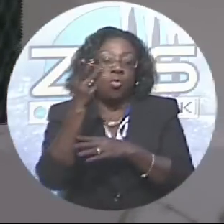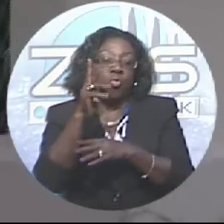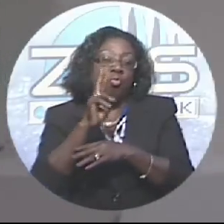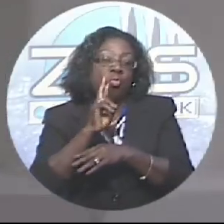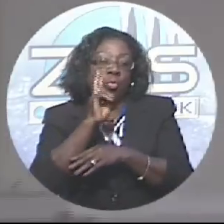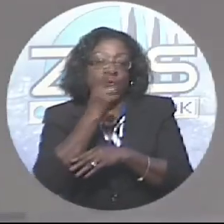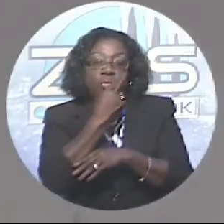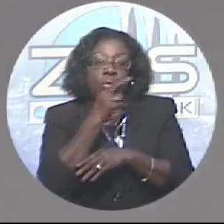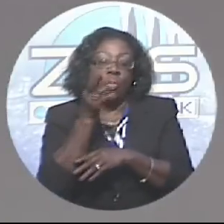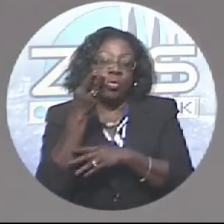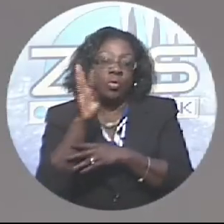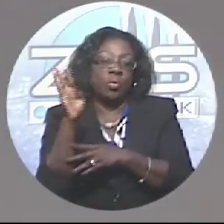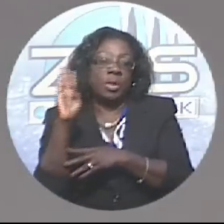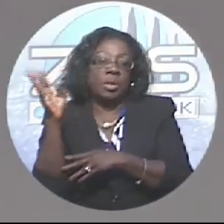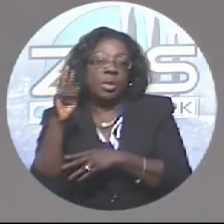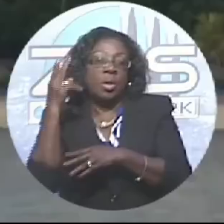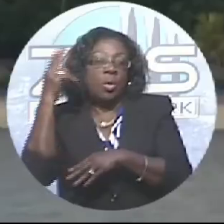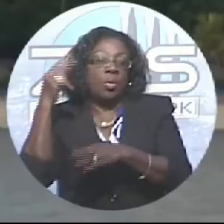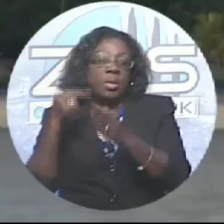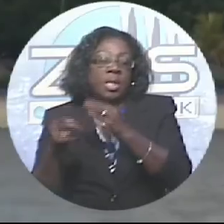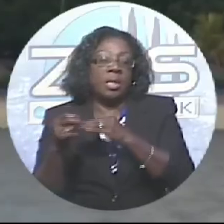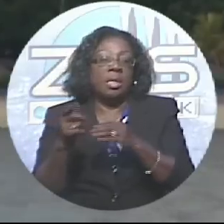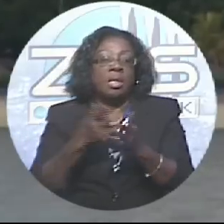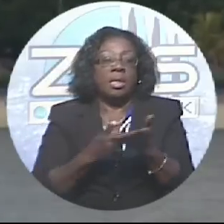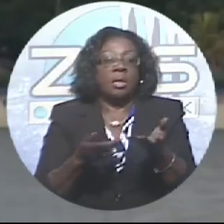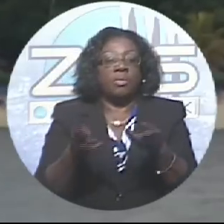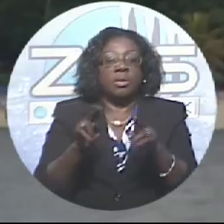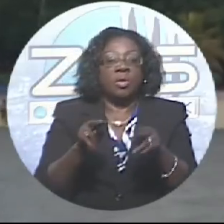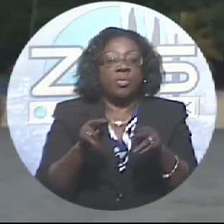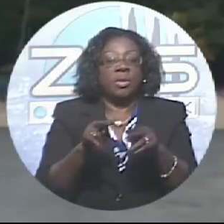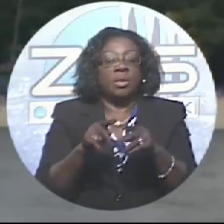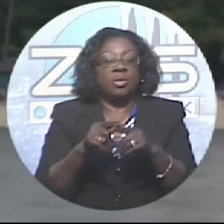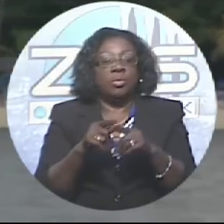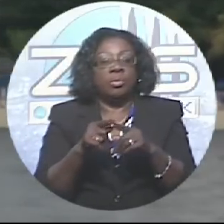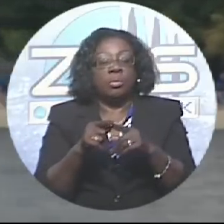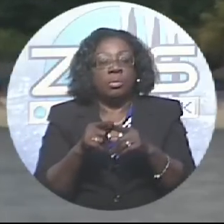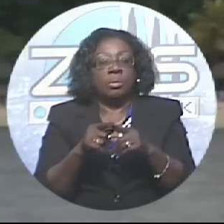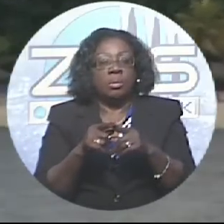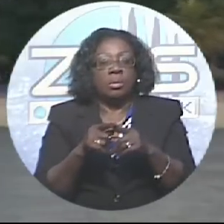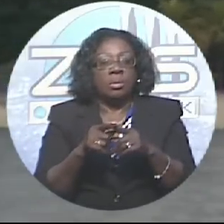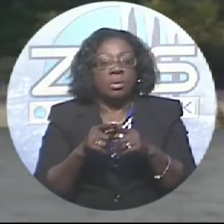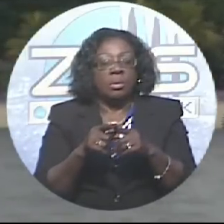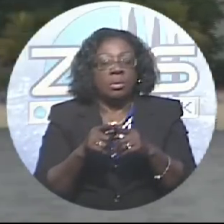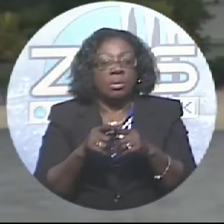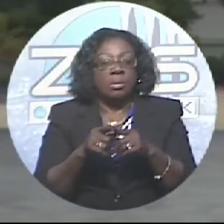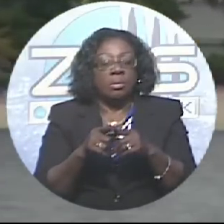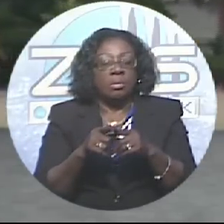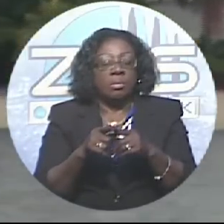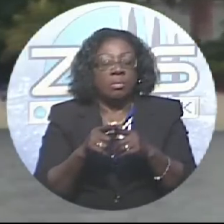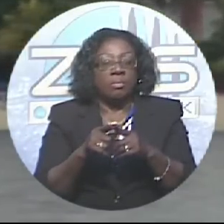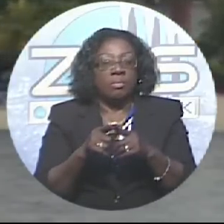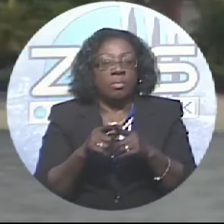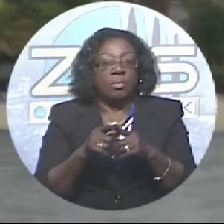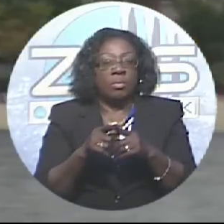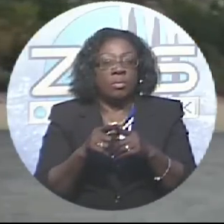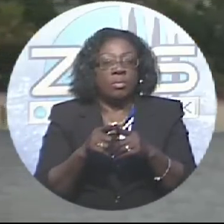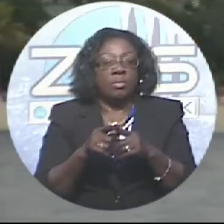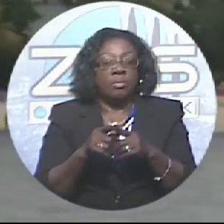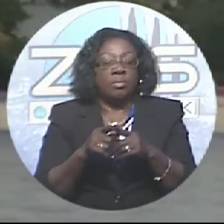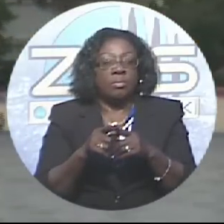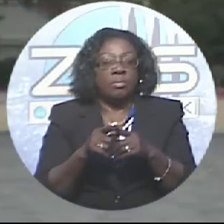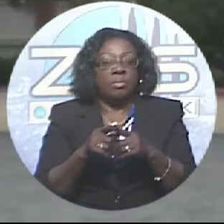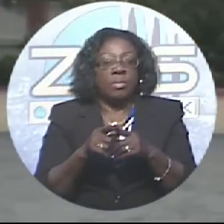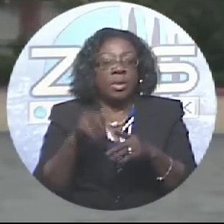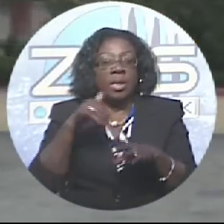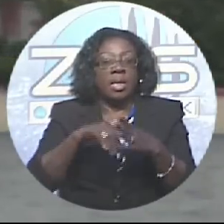Rosewood was sort of slated to be a 5-6-star hotel